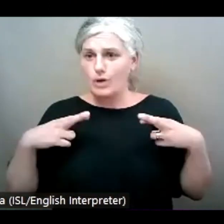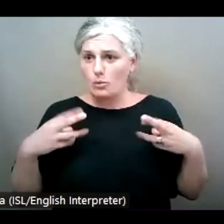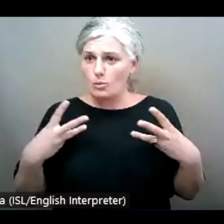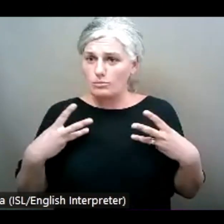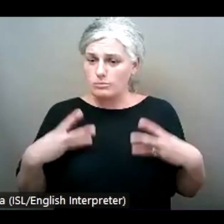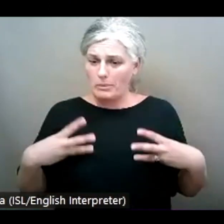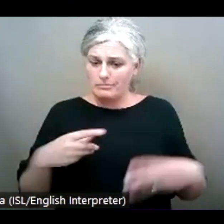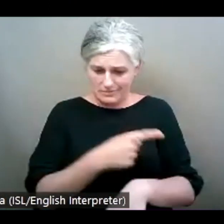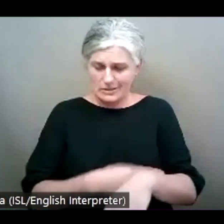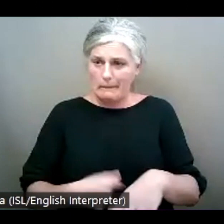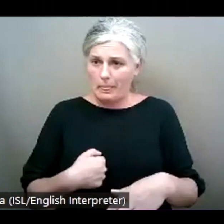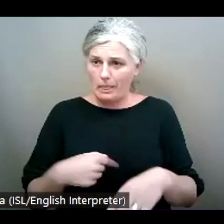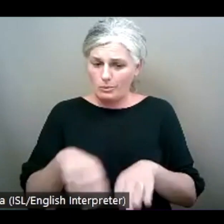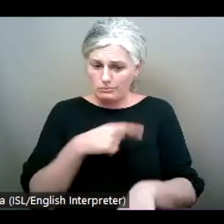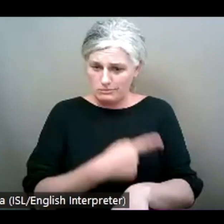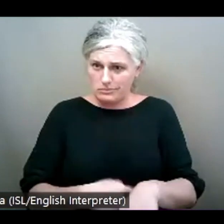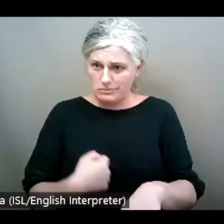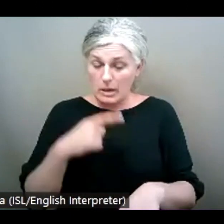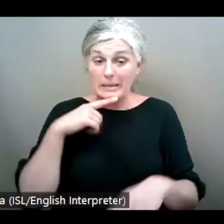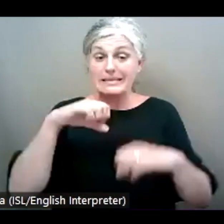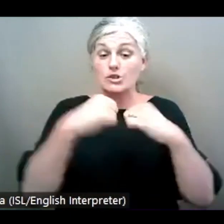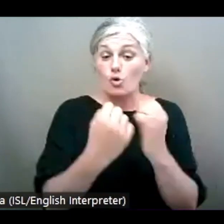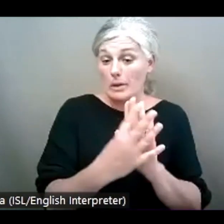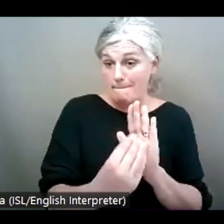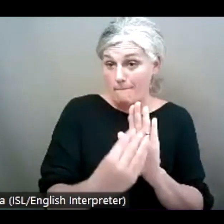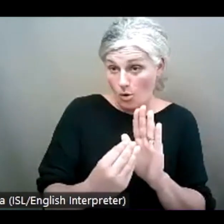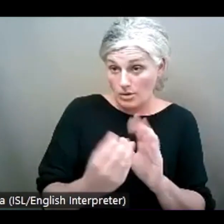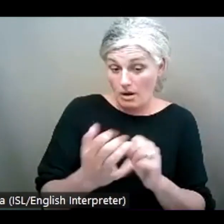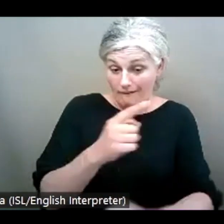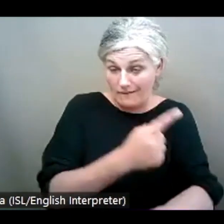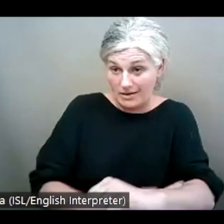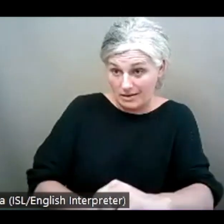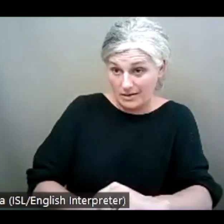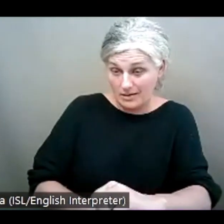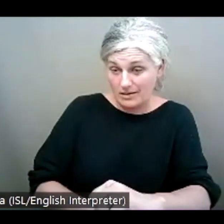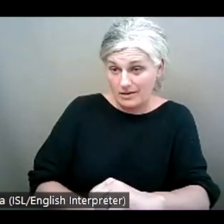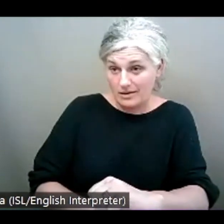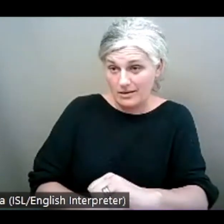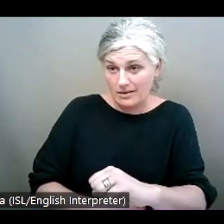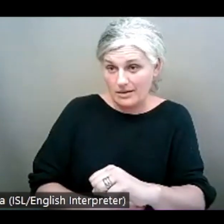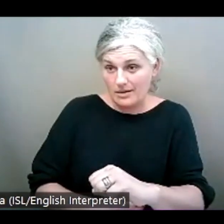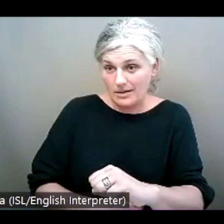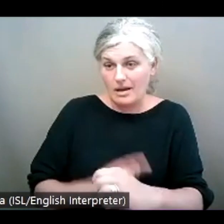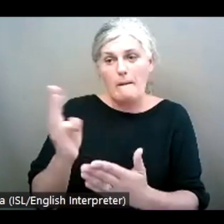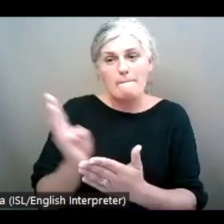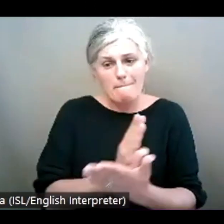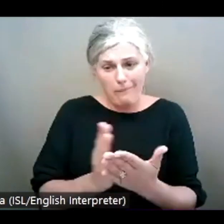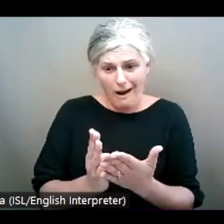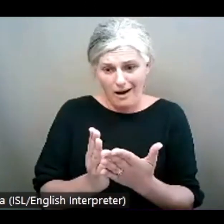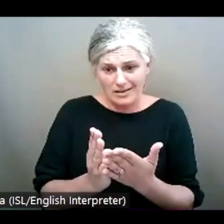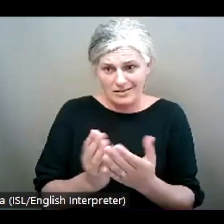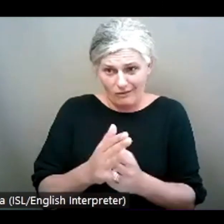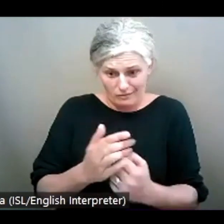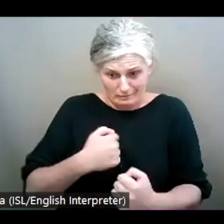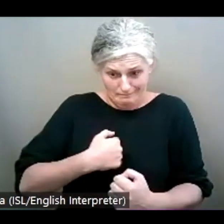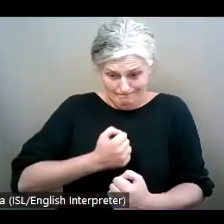woman. And the social model of disability has become is part of who I am. It's part